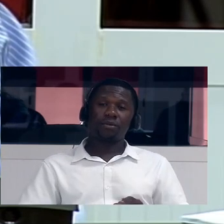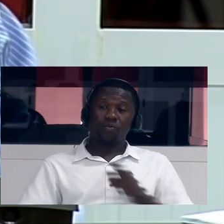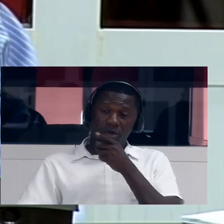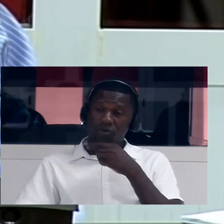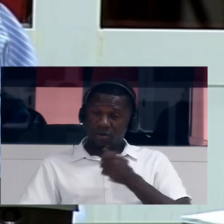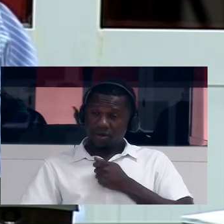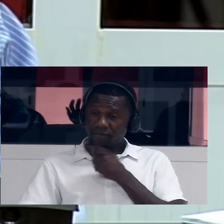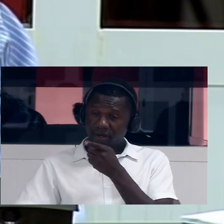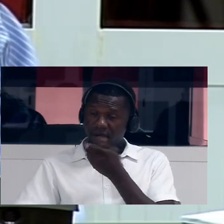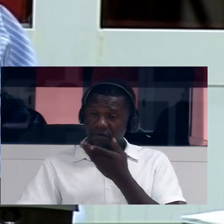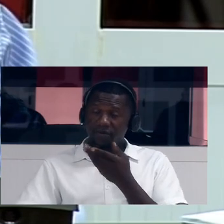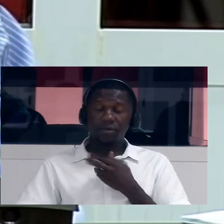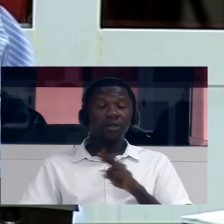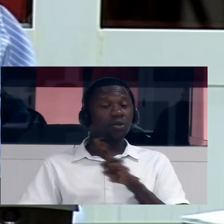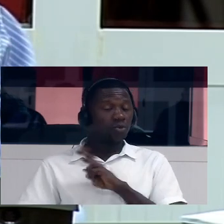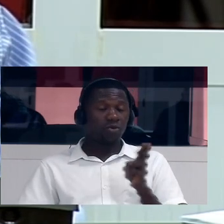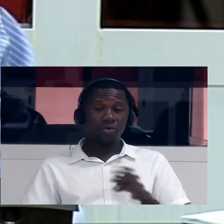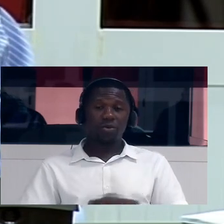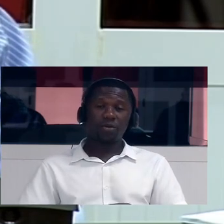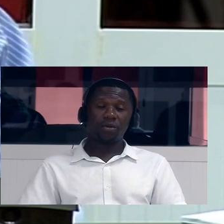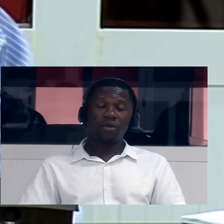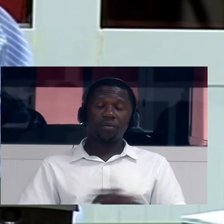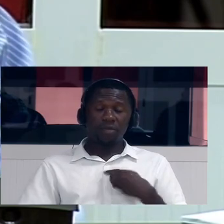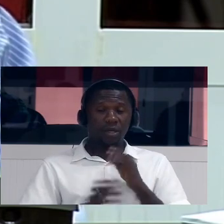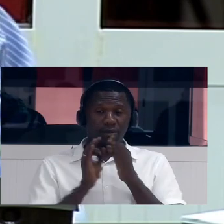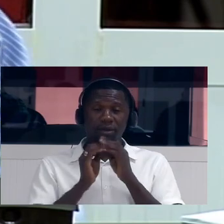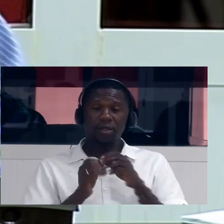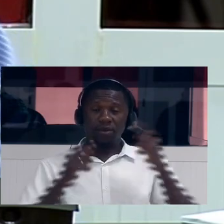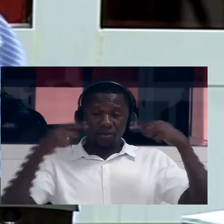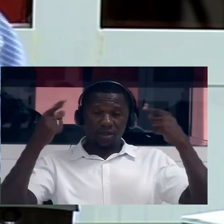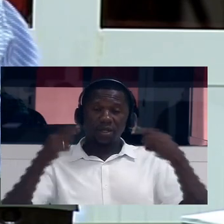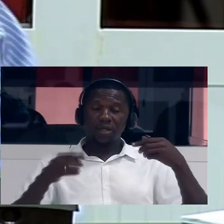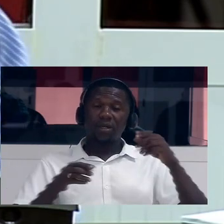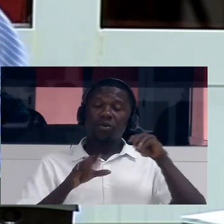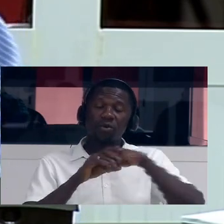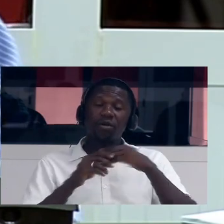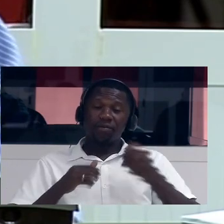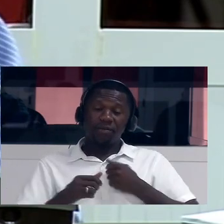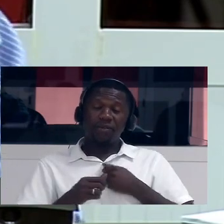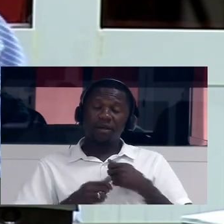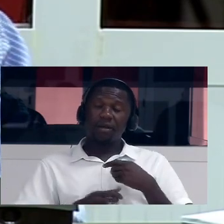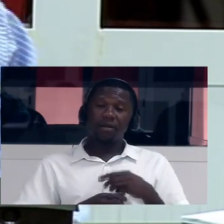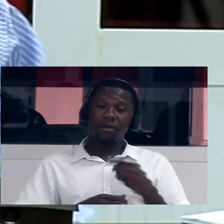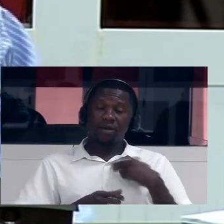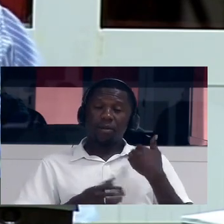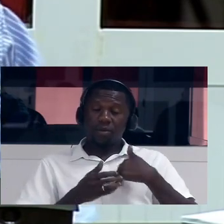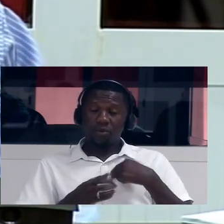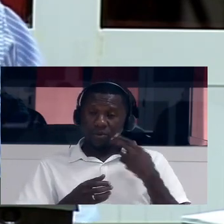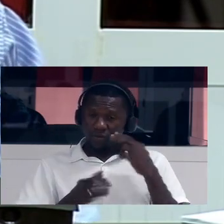No. I'm telling you that he succeeded in putting fear, because in those days, people do this. When they go, they look around, they over their